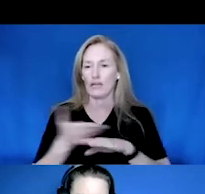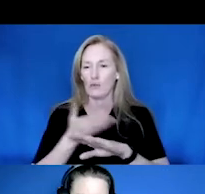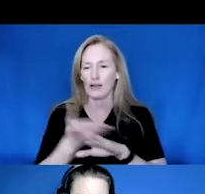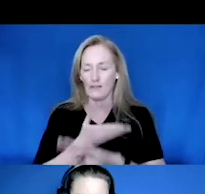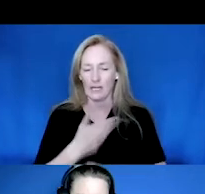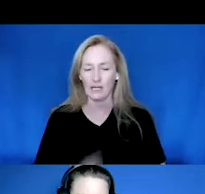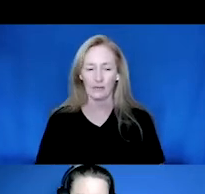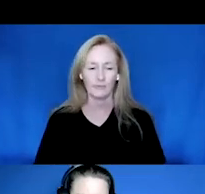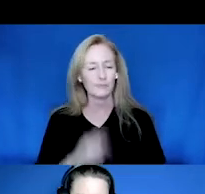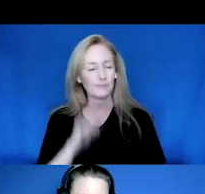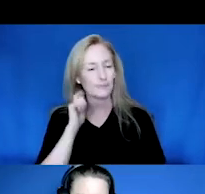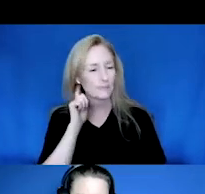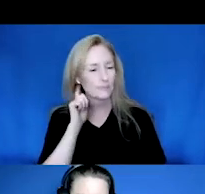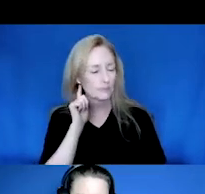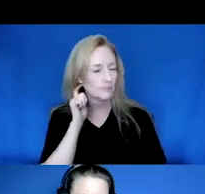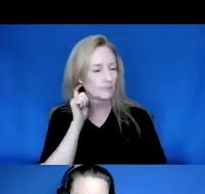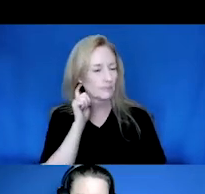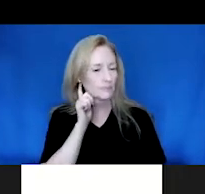next.